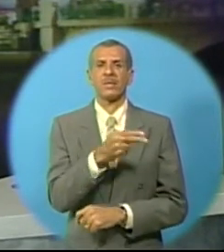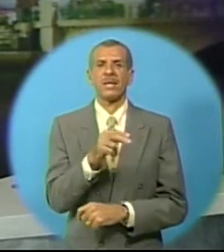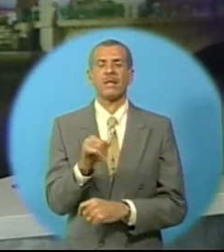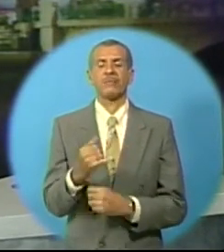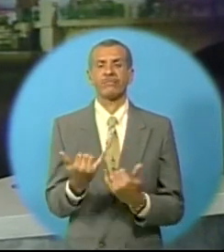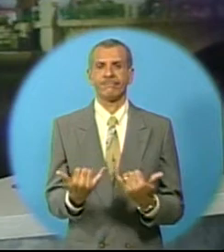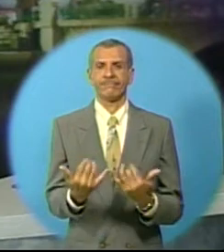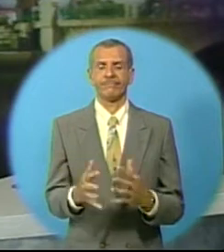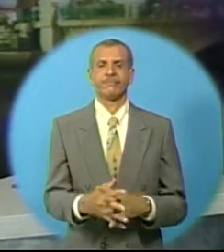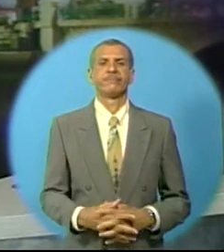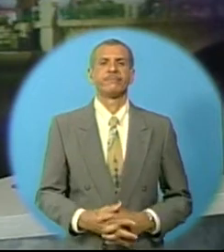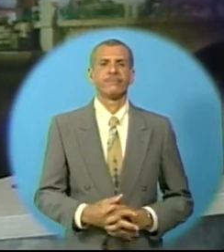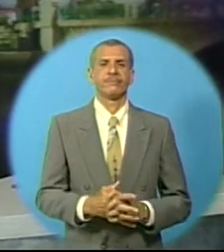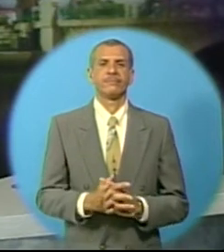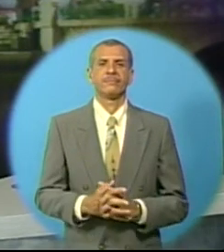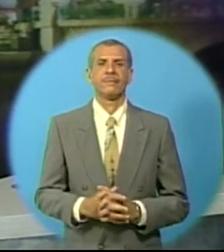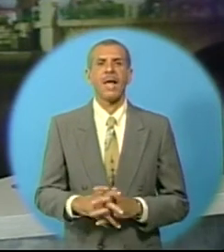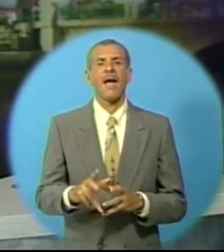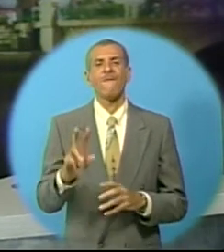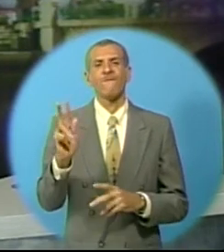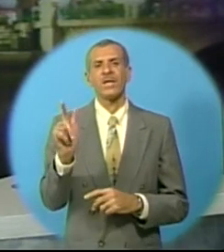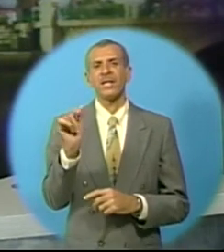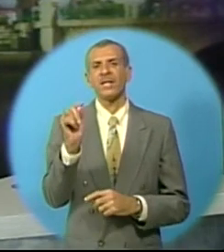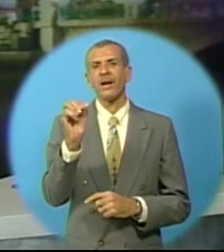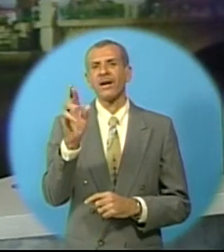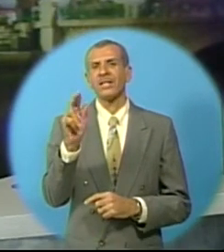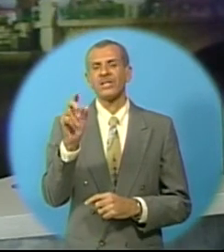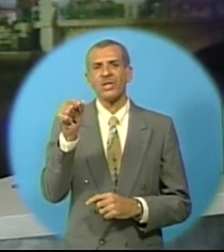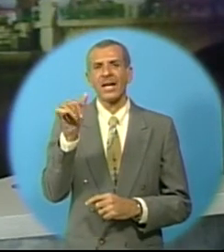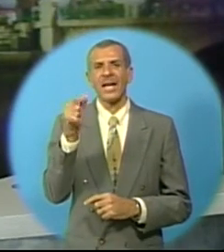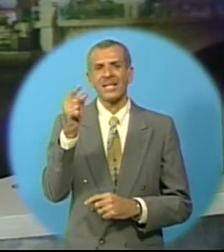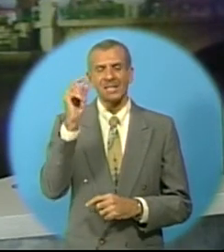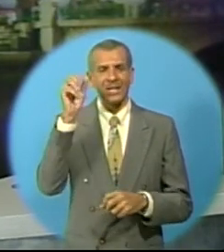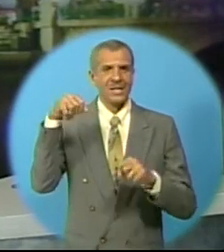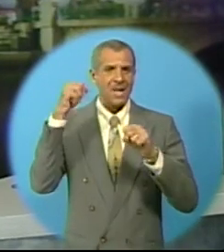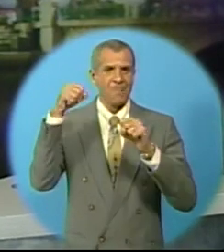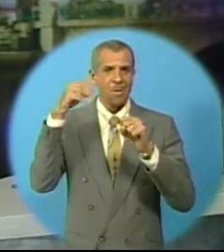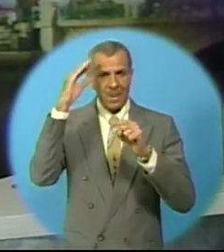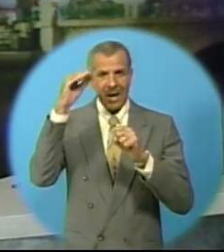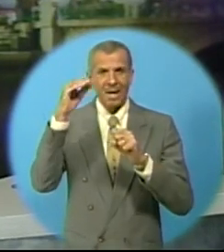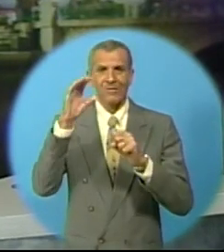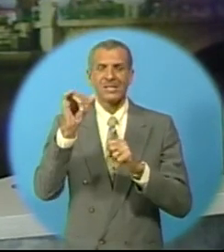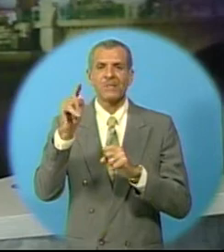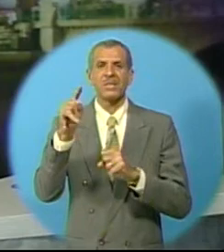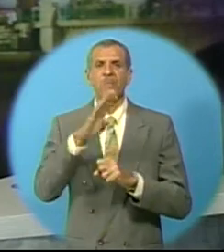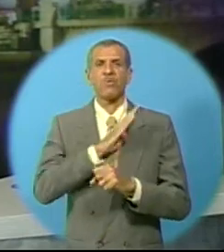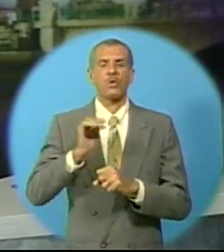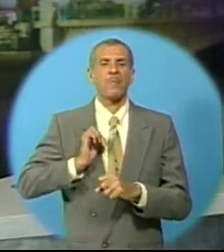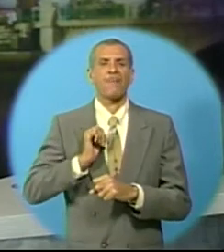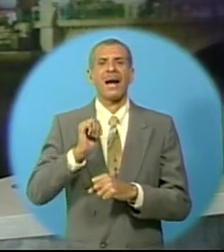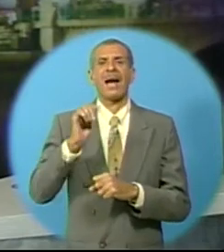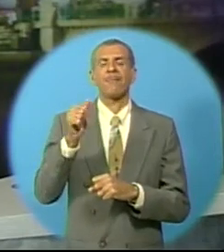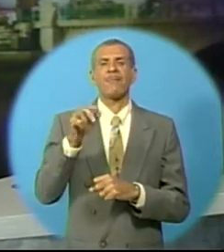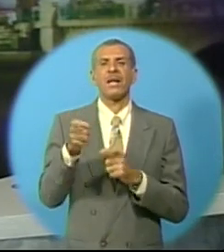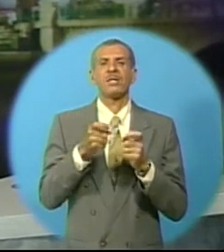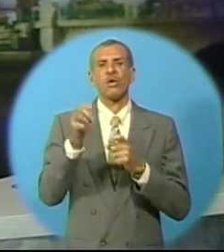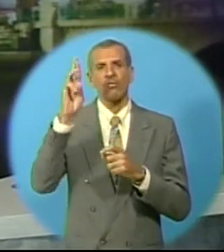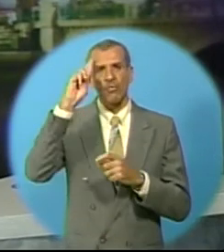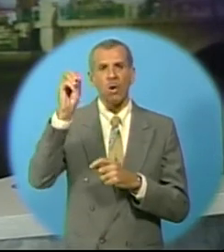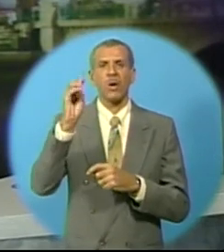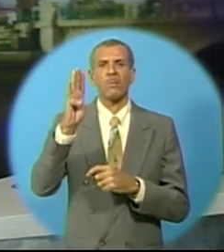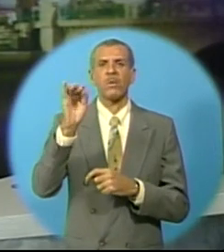the interim. Veteran GIS television cameraman, former CBC board member and tent manager Roy